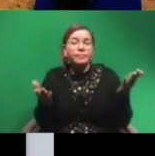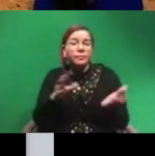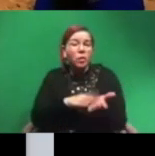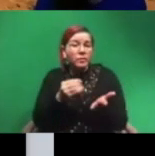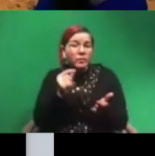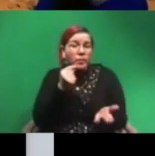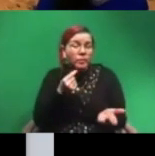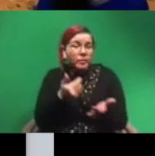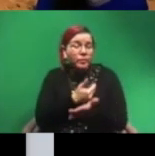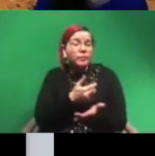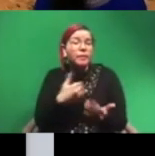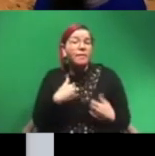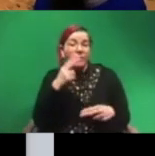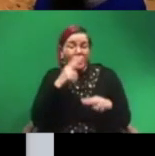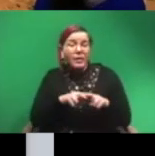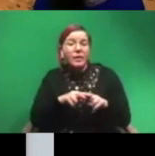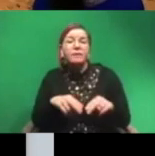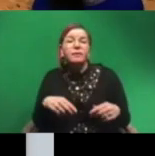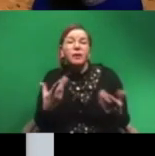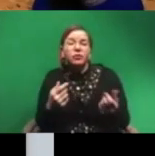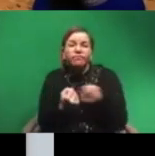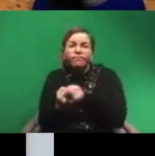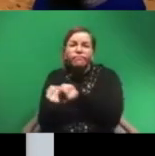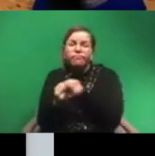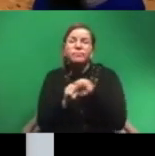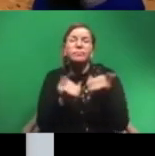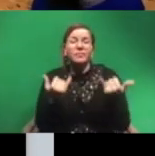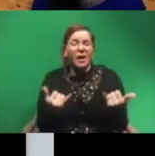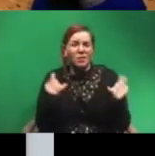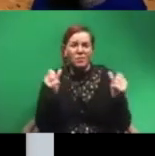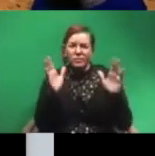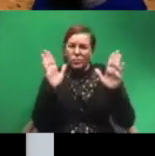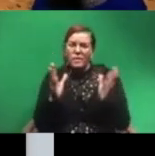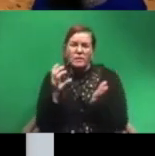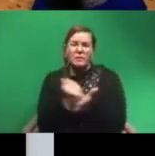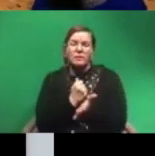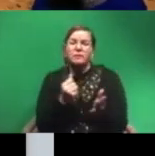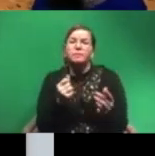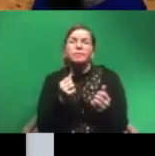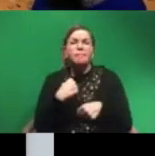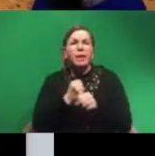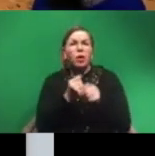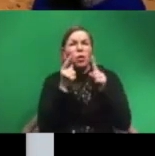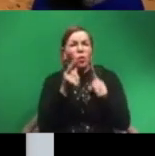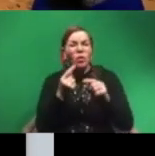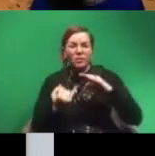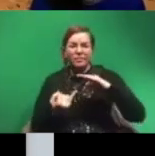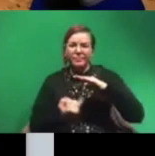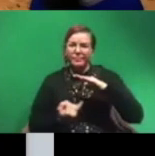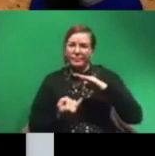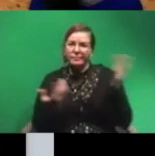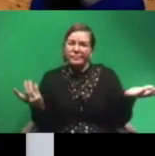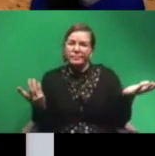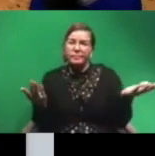cool and have fun and be there for each other. Now's a wonderful, wonderful time to make a goal because we're all in quarantine.